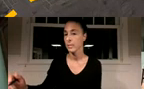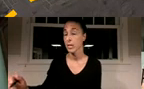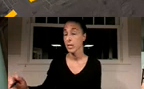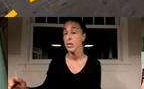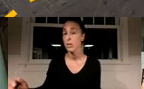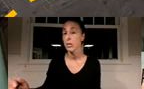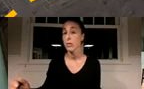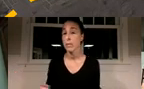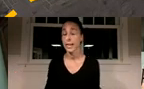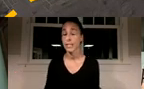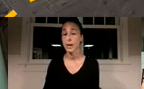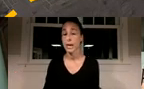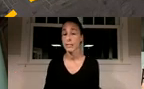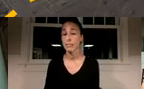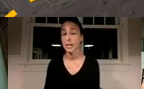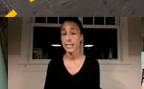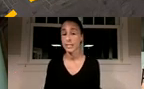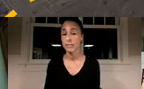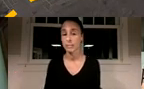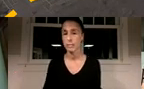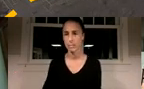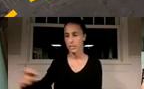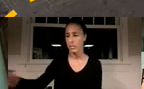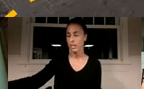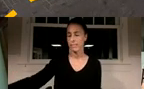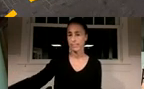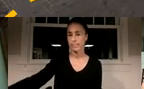that correct? Right. So right.